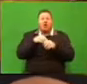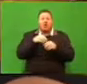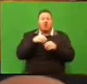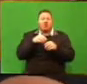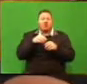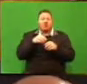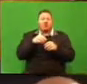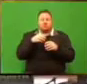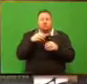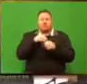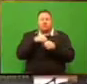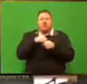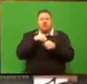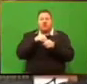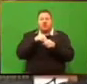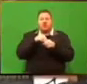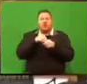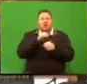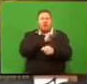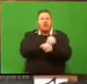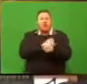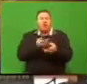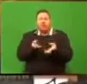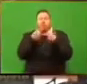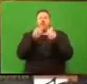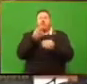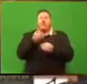they went for it.